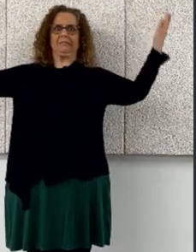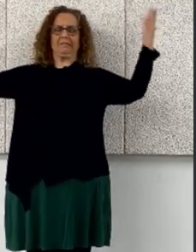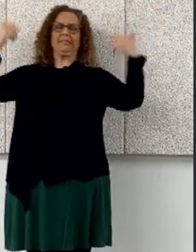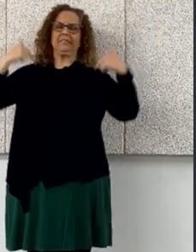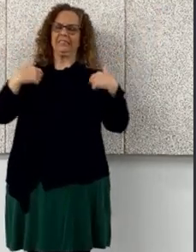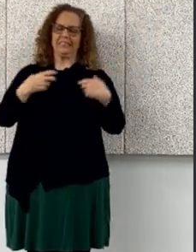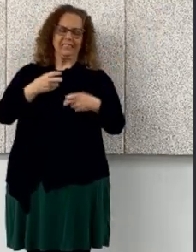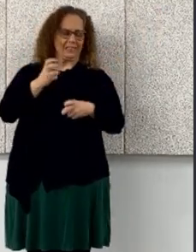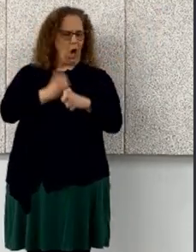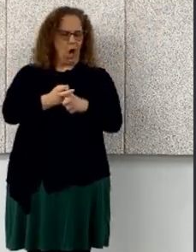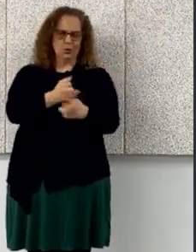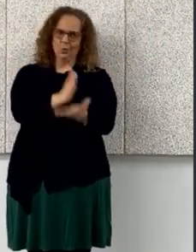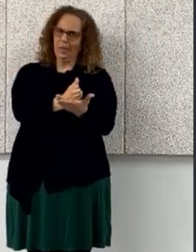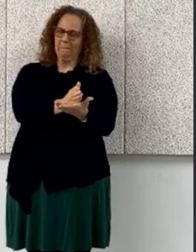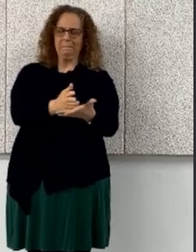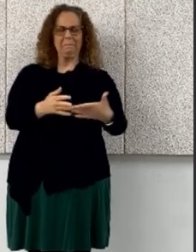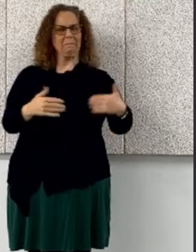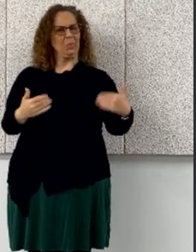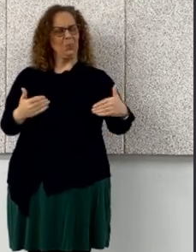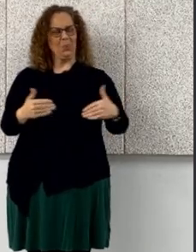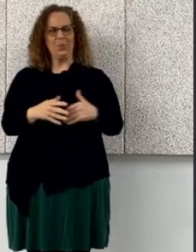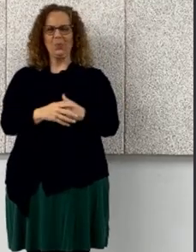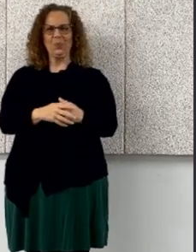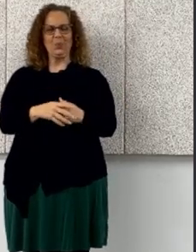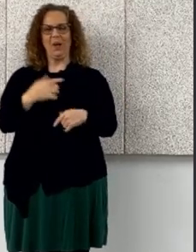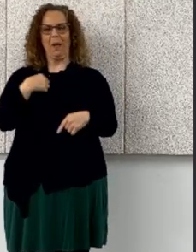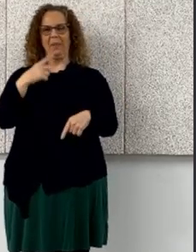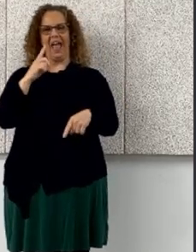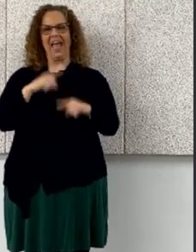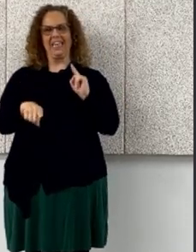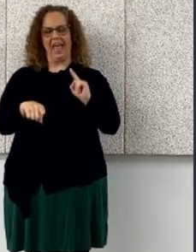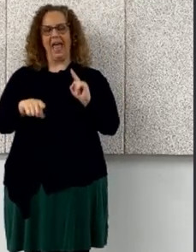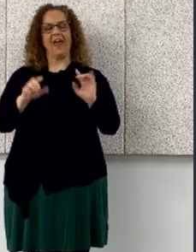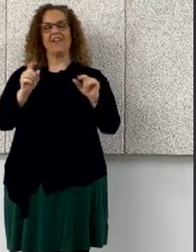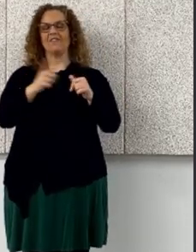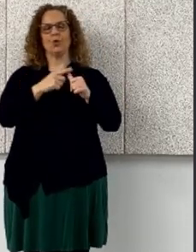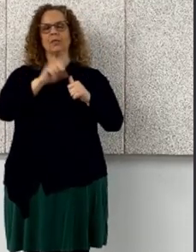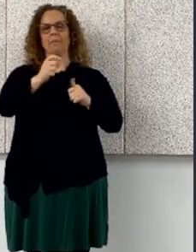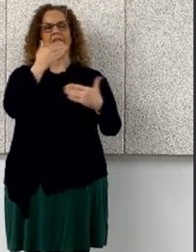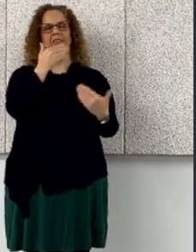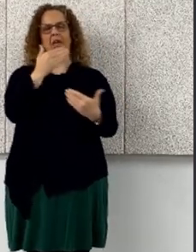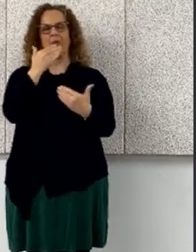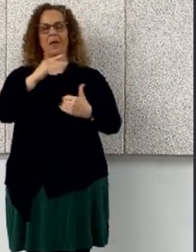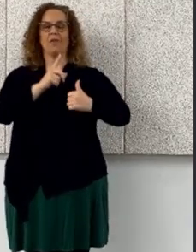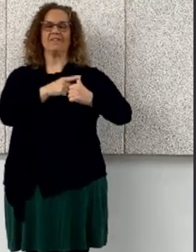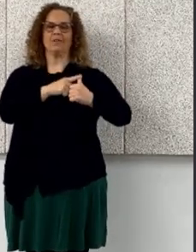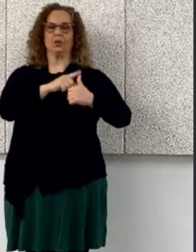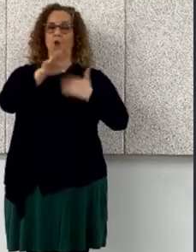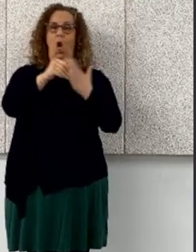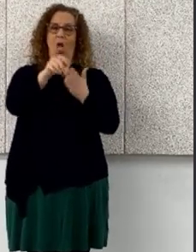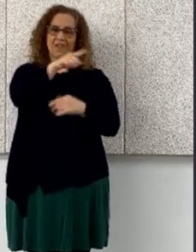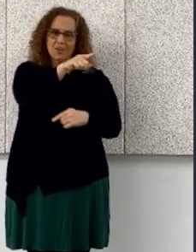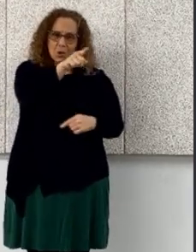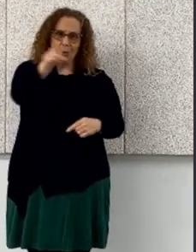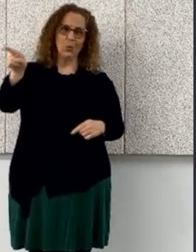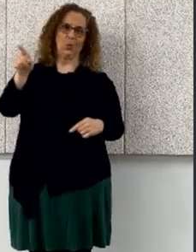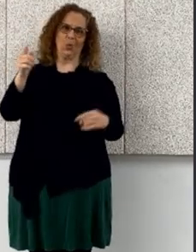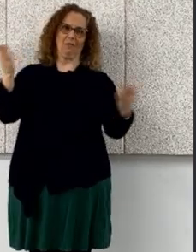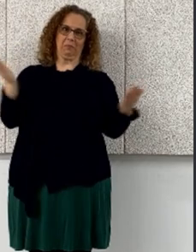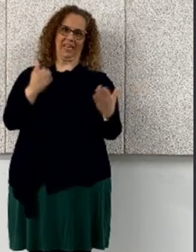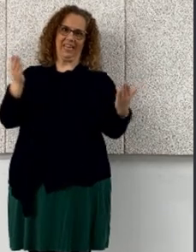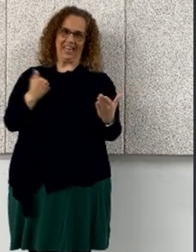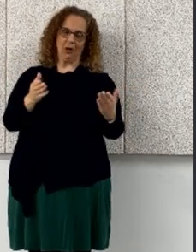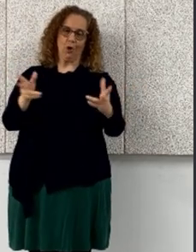hard stop, and I cannot let us go without saying some thank yous. First and foremost, to all of you for being here,